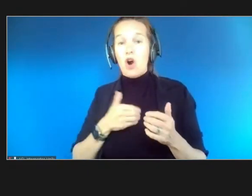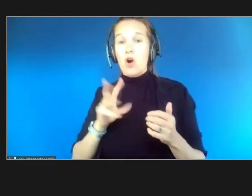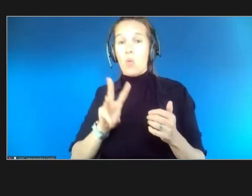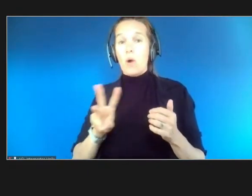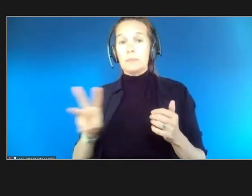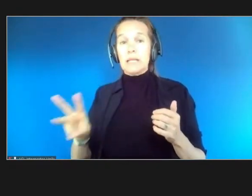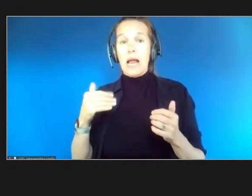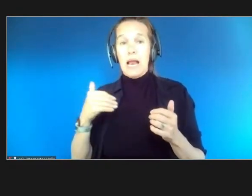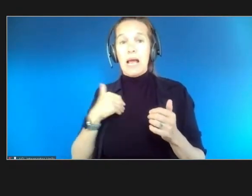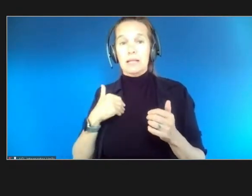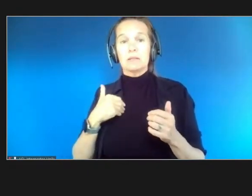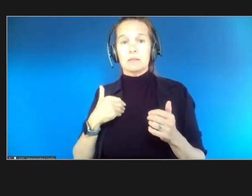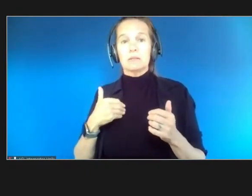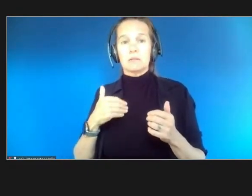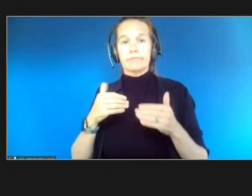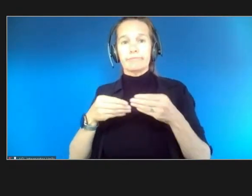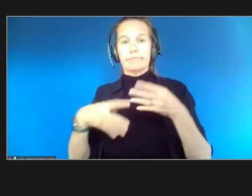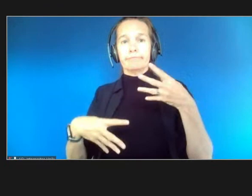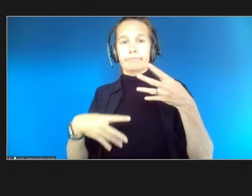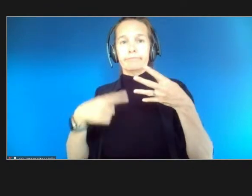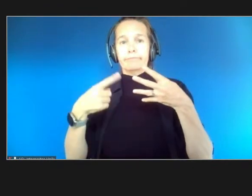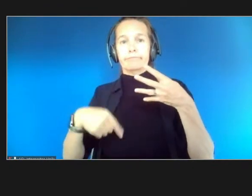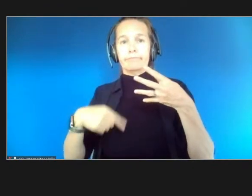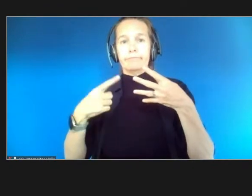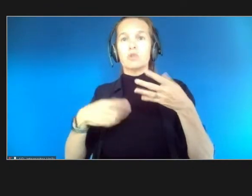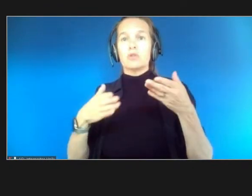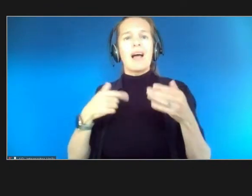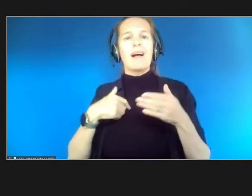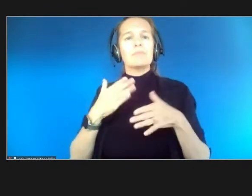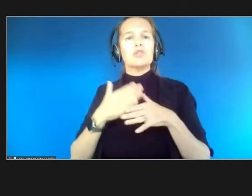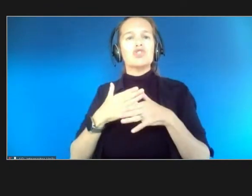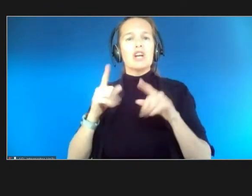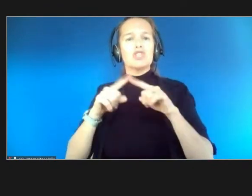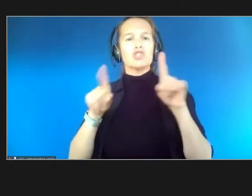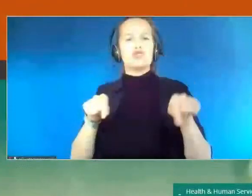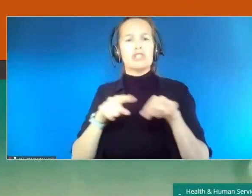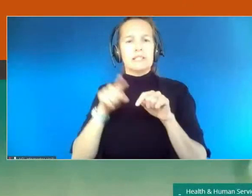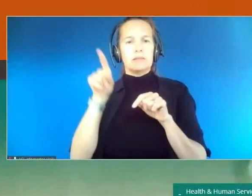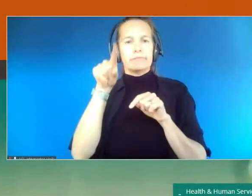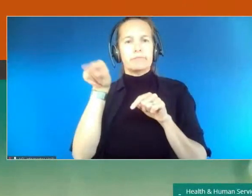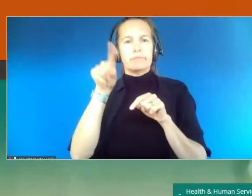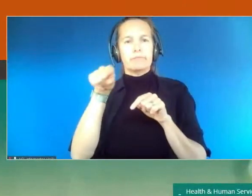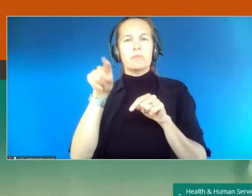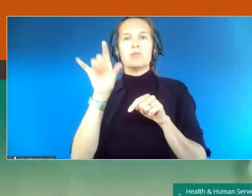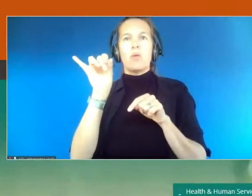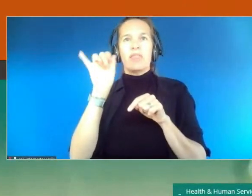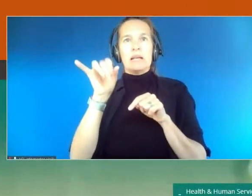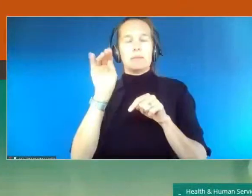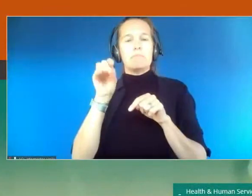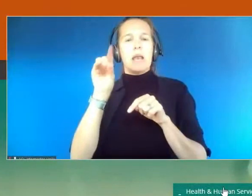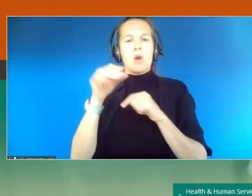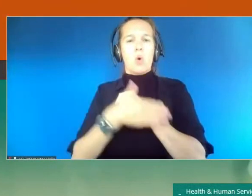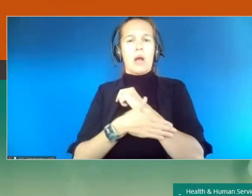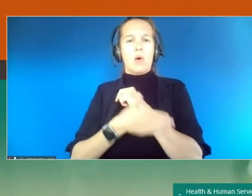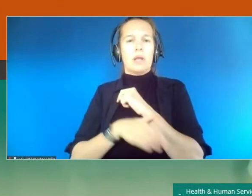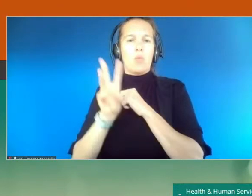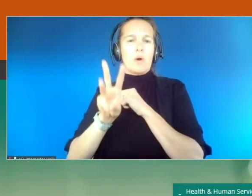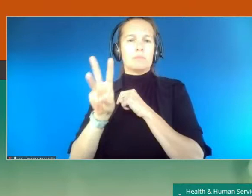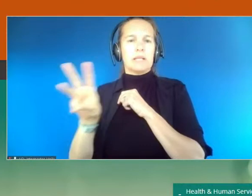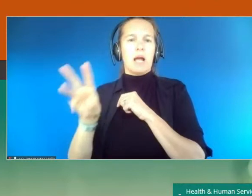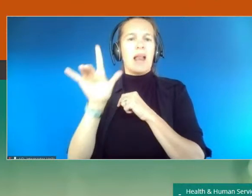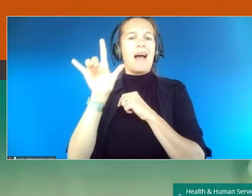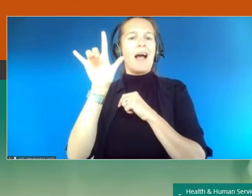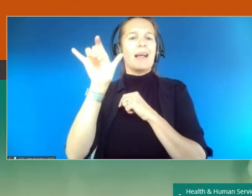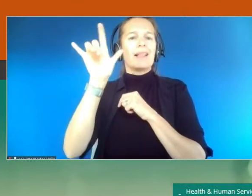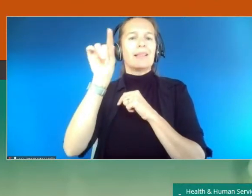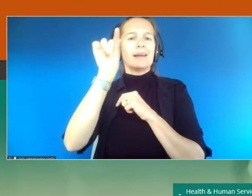some BHRS services. So I'll just share what that looks like briefly. This is the Mendocino County's website. I just clicked